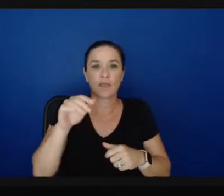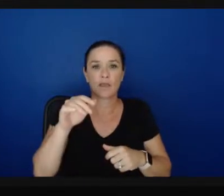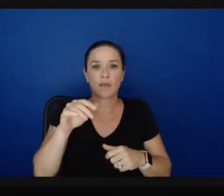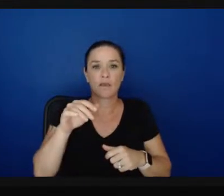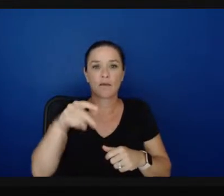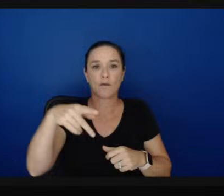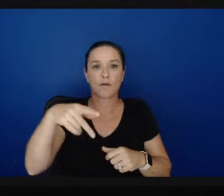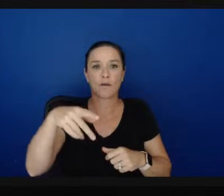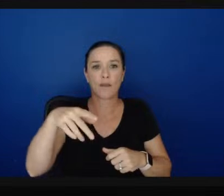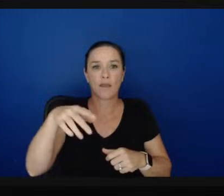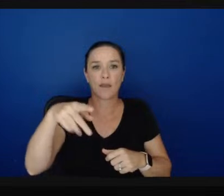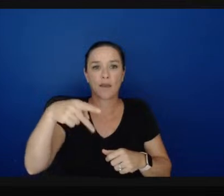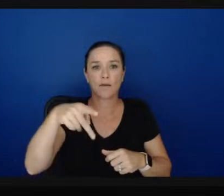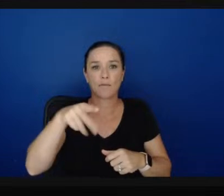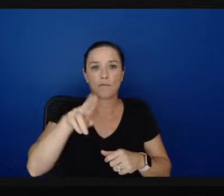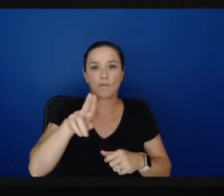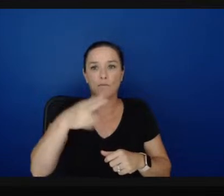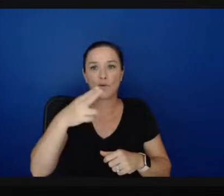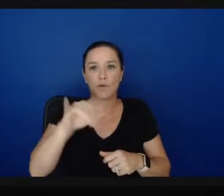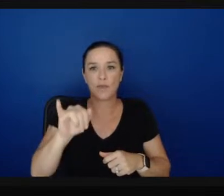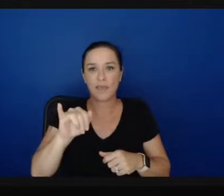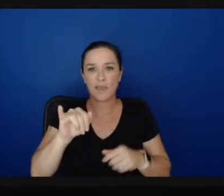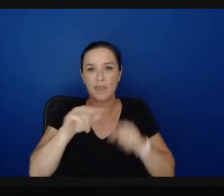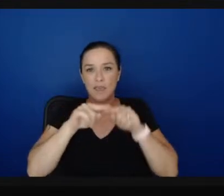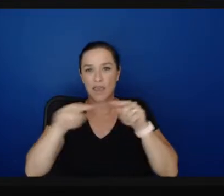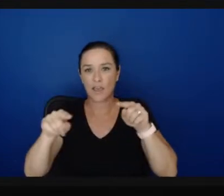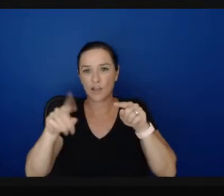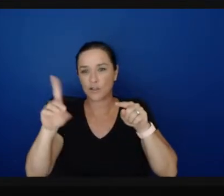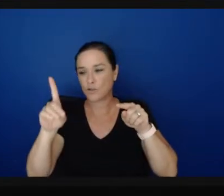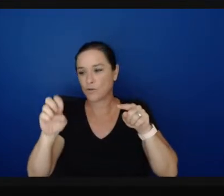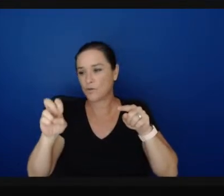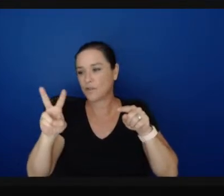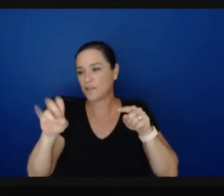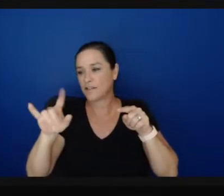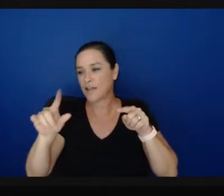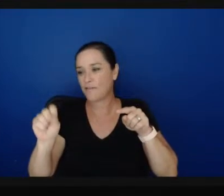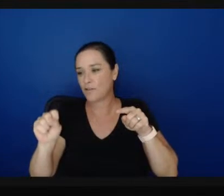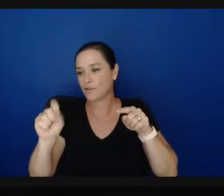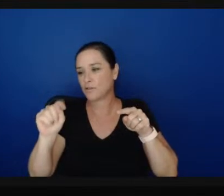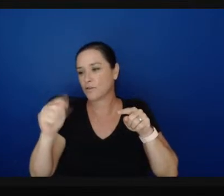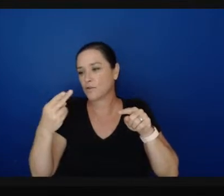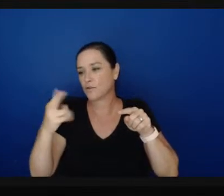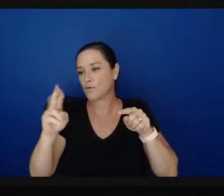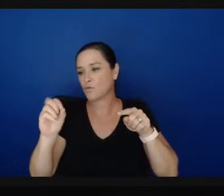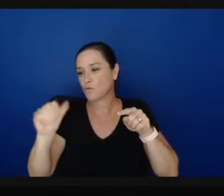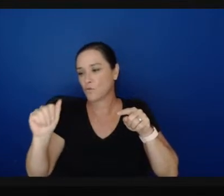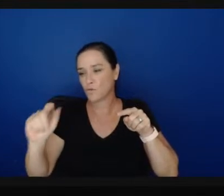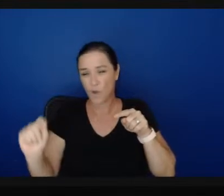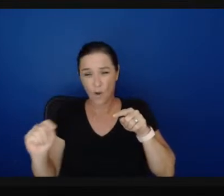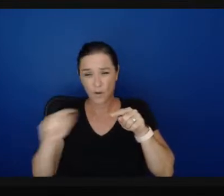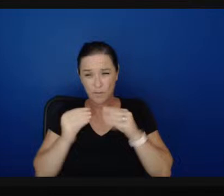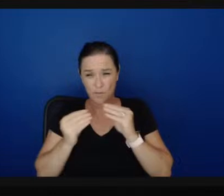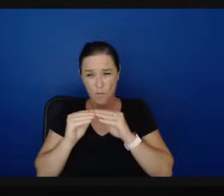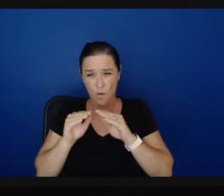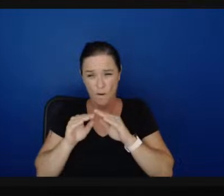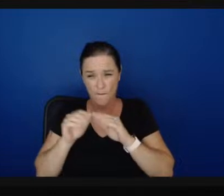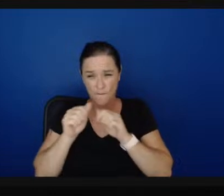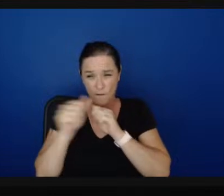Puhimau, and all the way to Devil's Throat. Devil's Throat being a little further away, now showing a more coherent